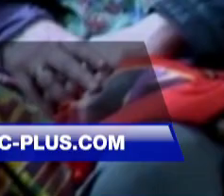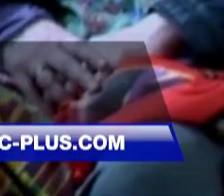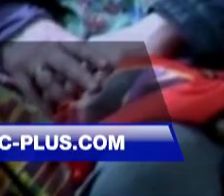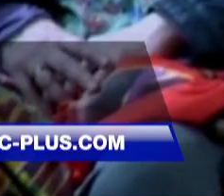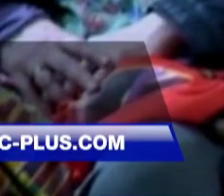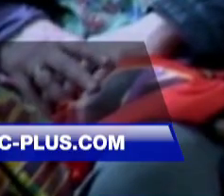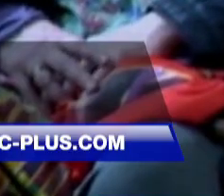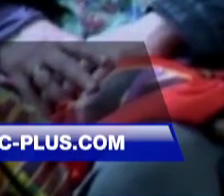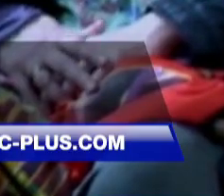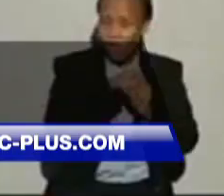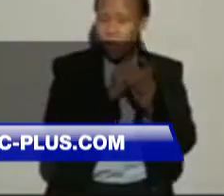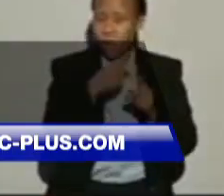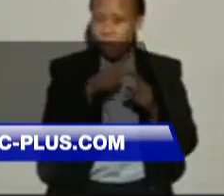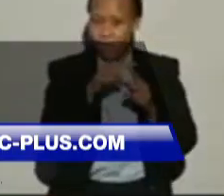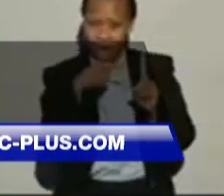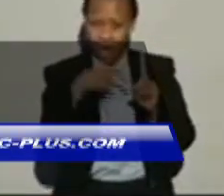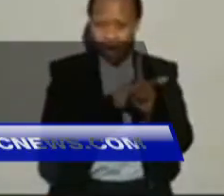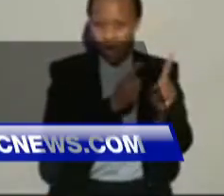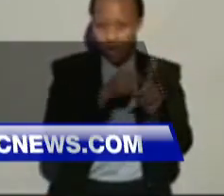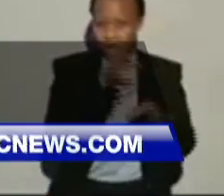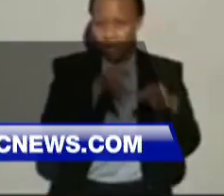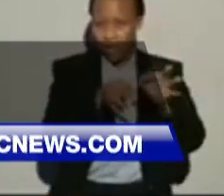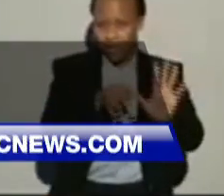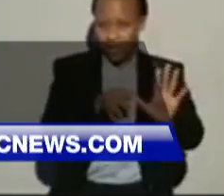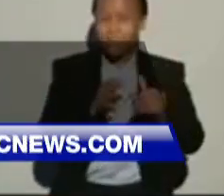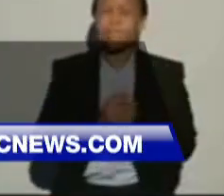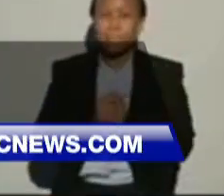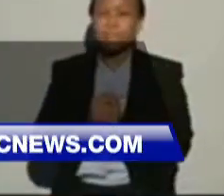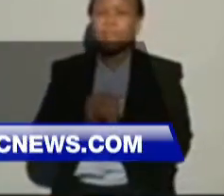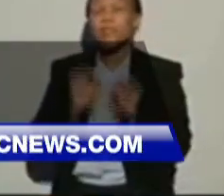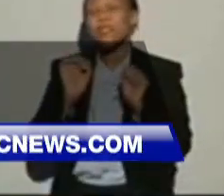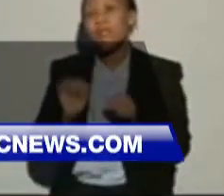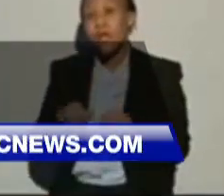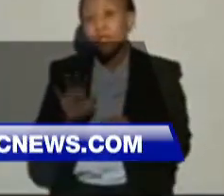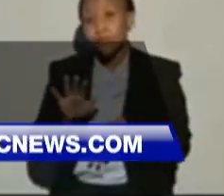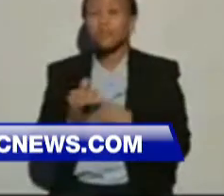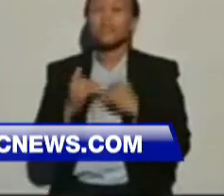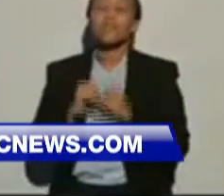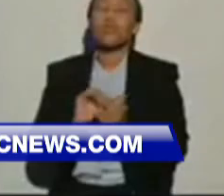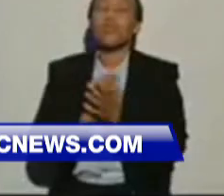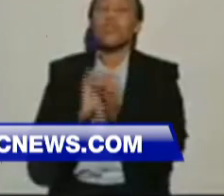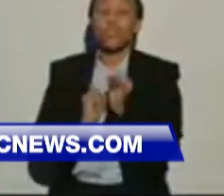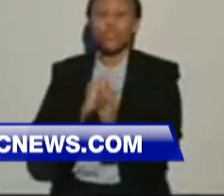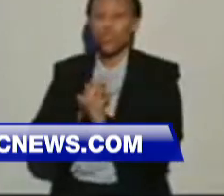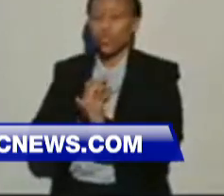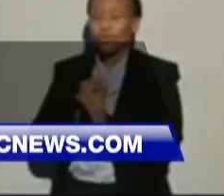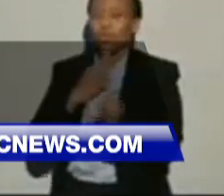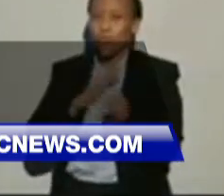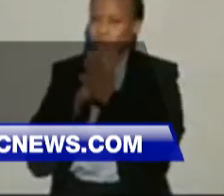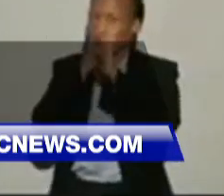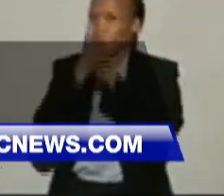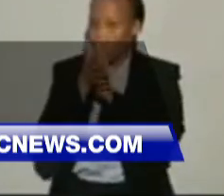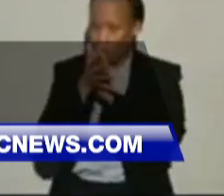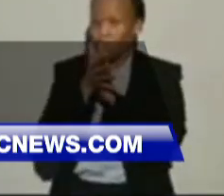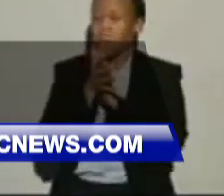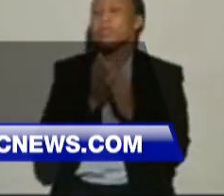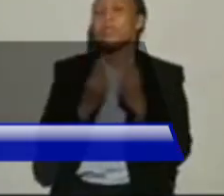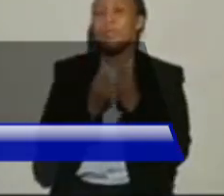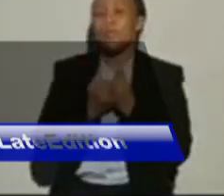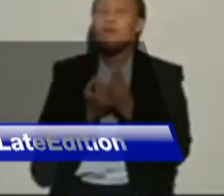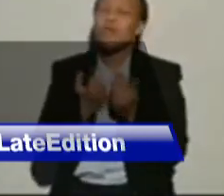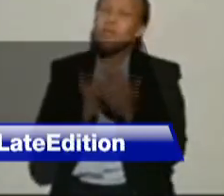rebuilt. Of course, if you can succeed in destroying institutions, there is the one thing that you can do. You populate